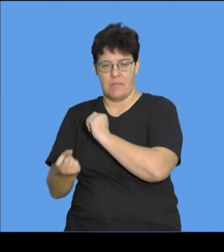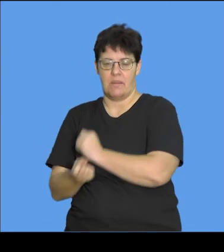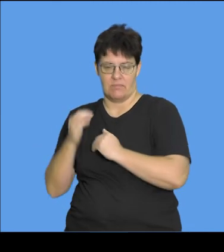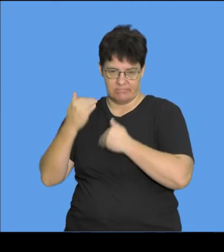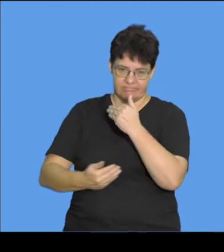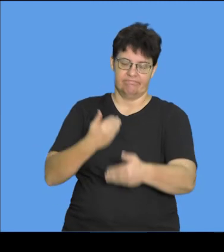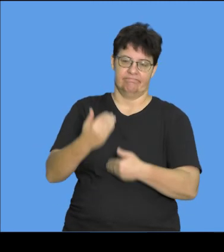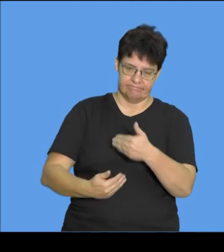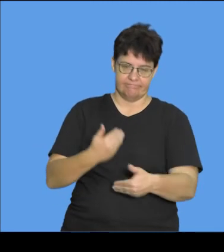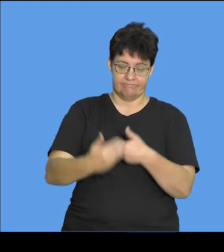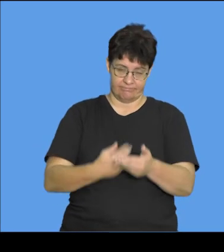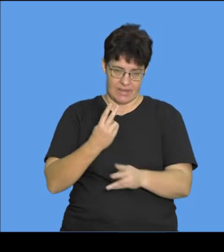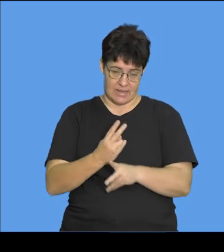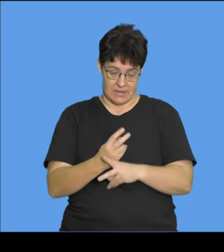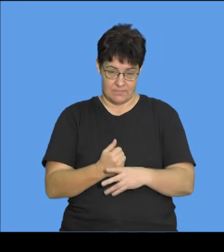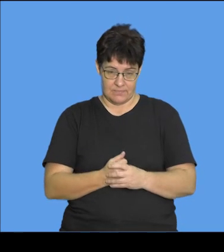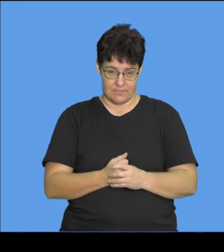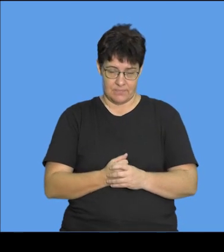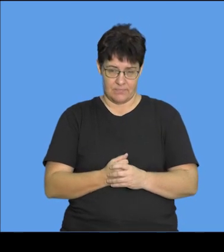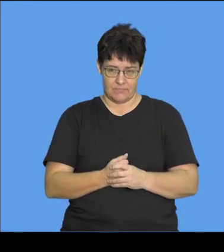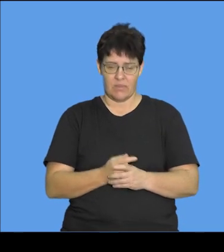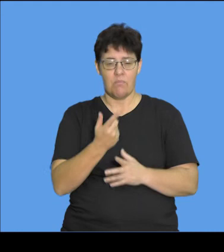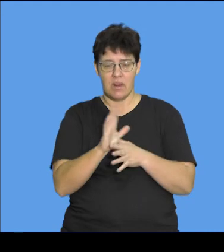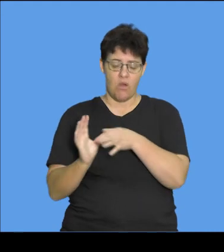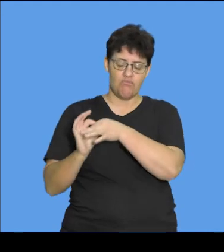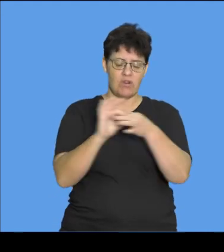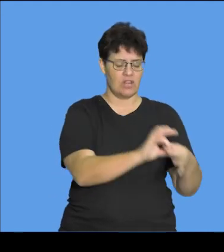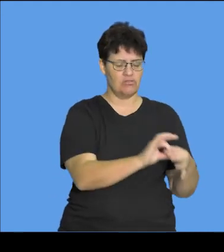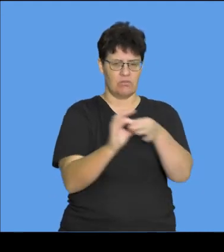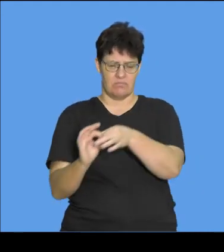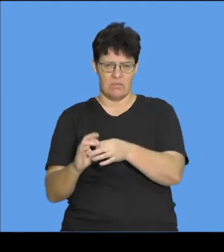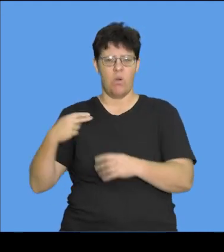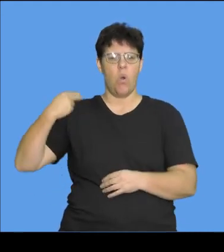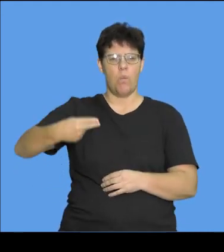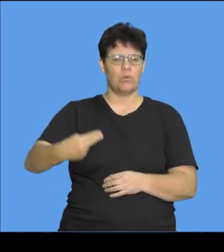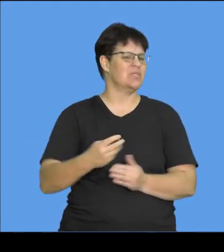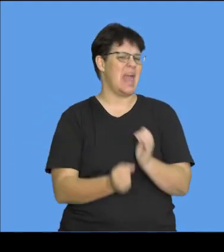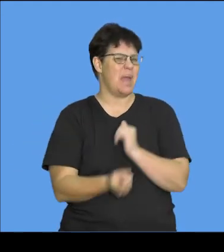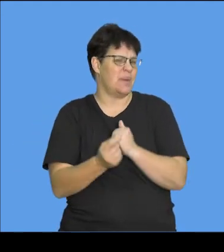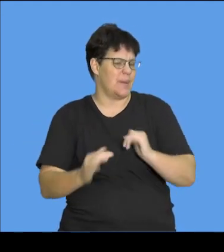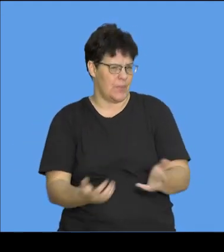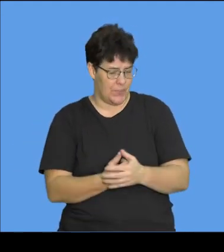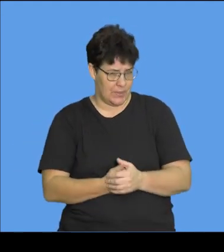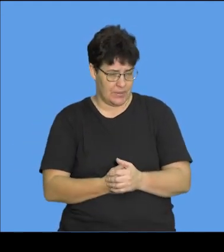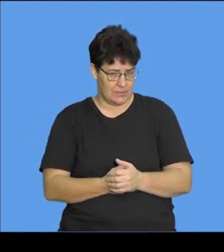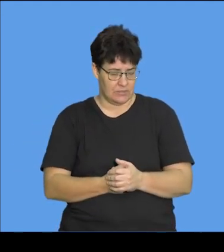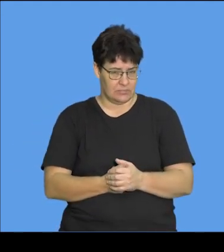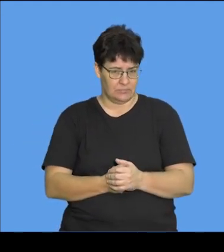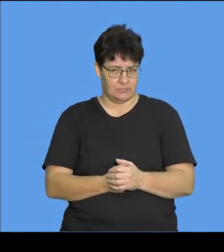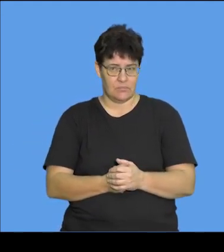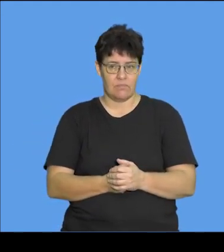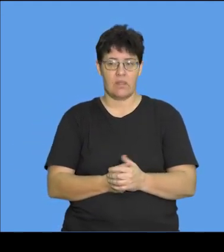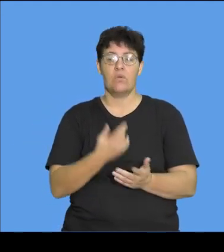So guys, let's try and understand the relationship between these hormones. So in this image, we're discussing the